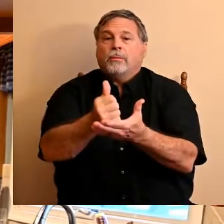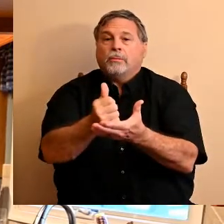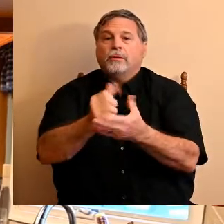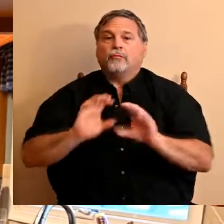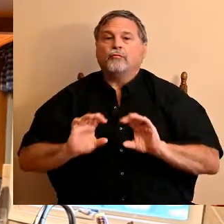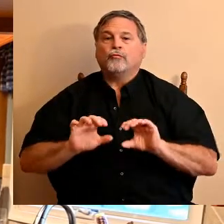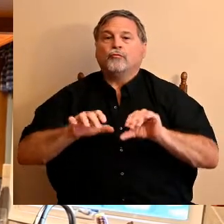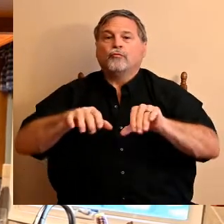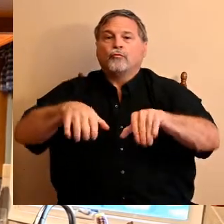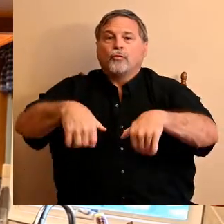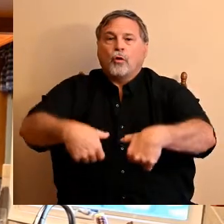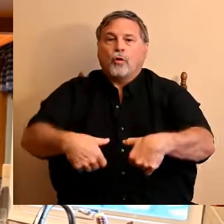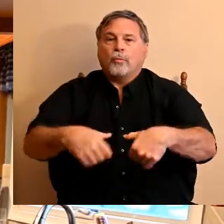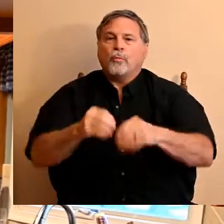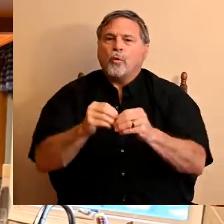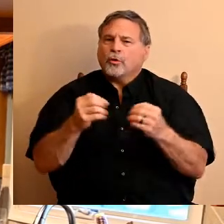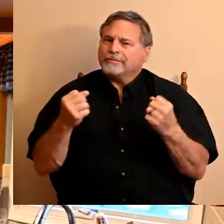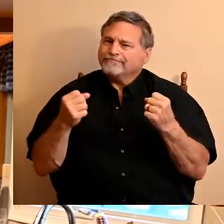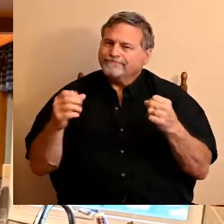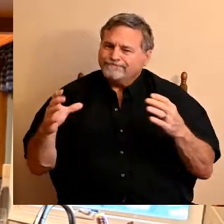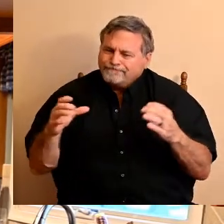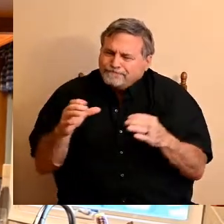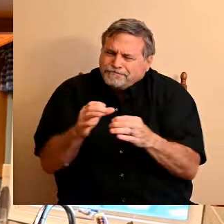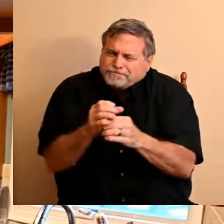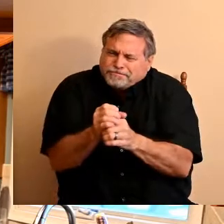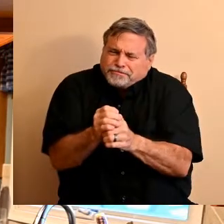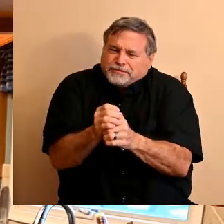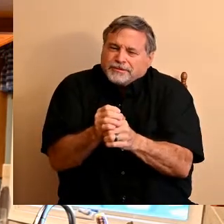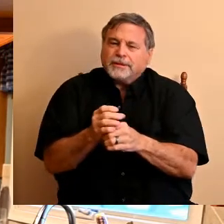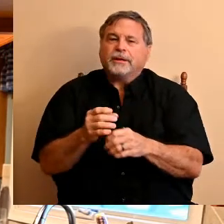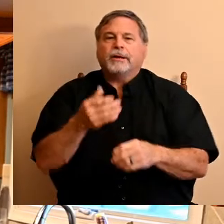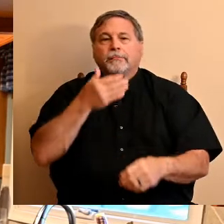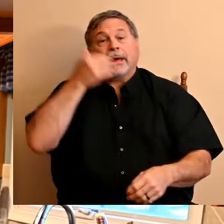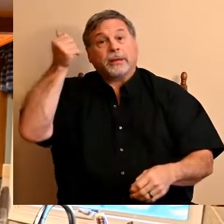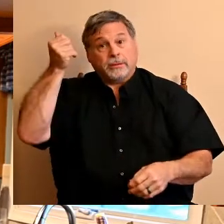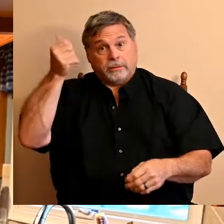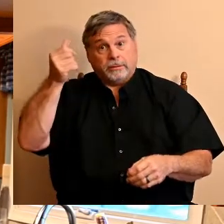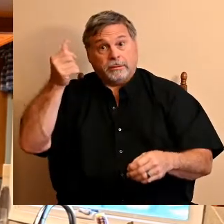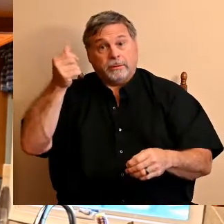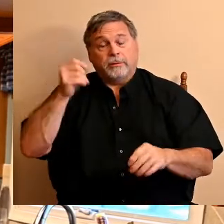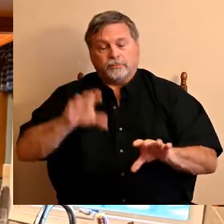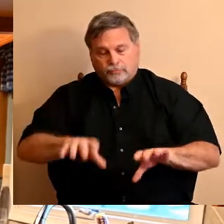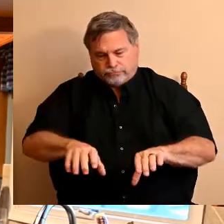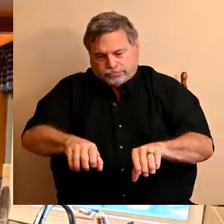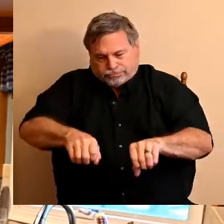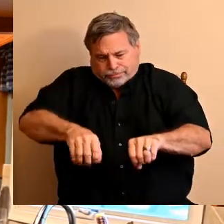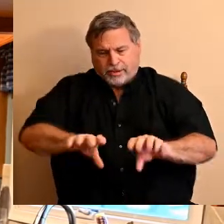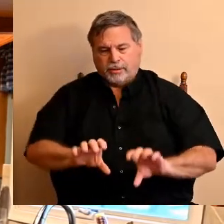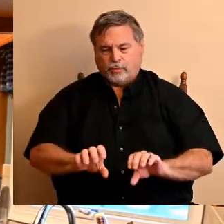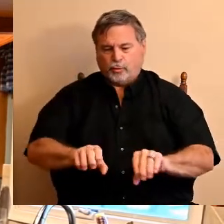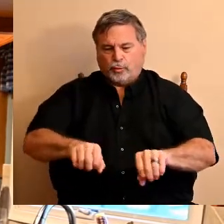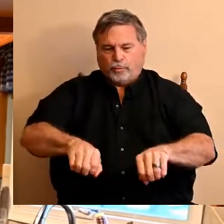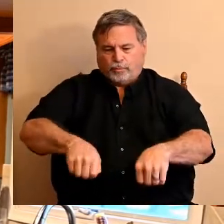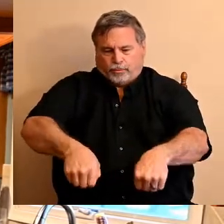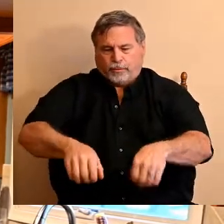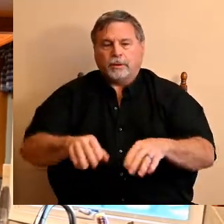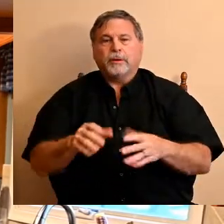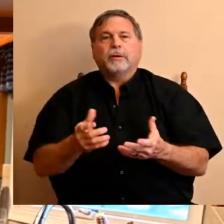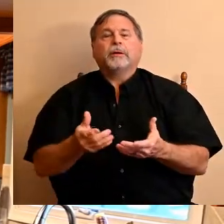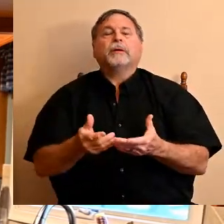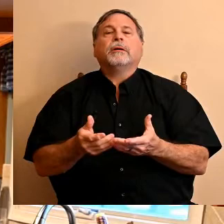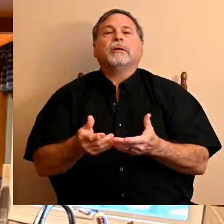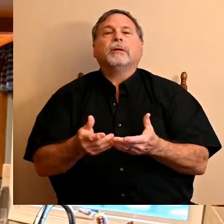the tighter the better. So as you start to do it, you're going to roll that up tight, and then you pull that back a little